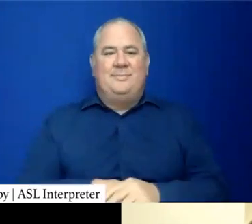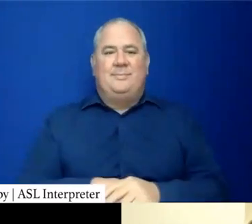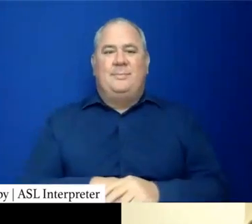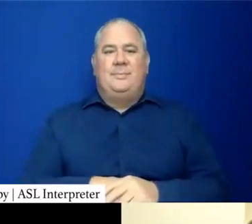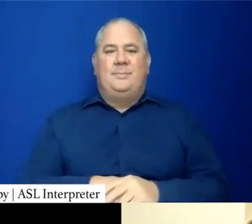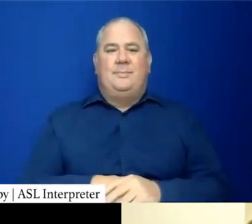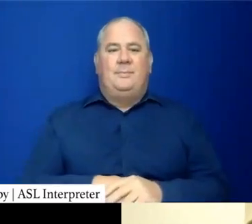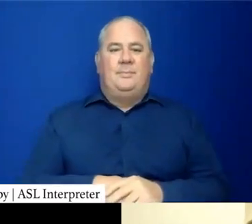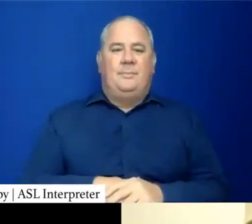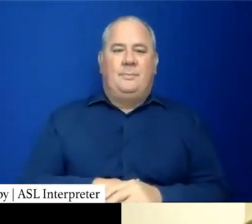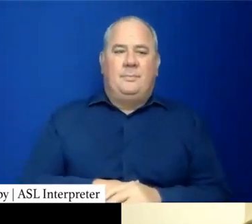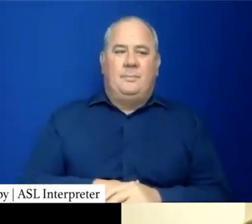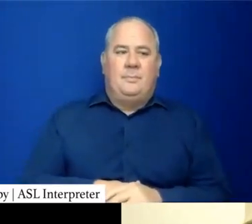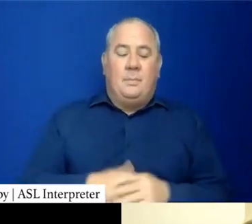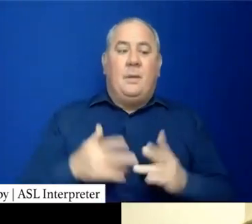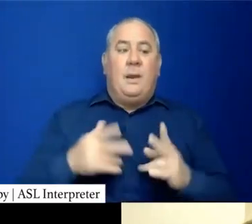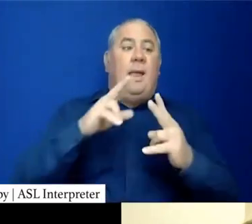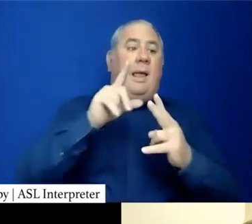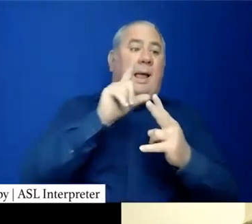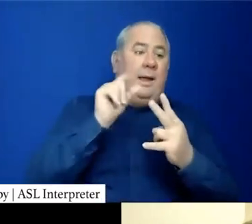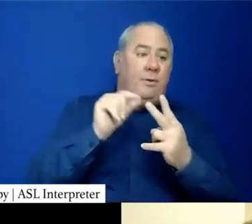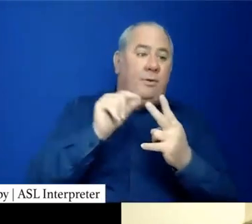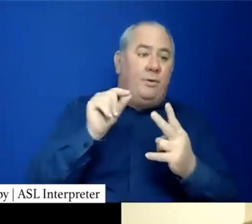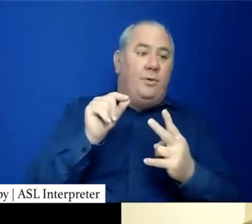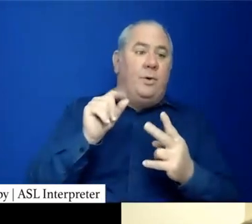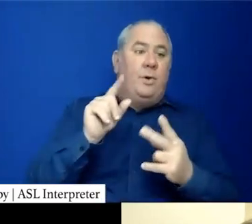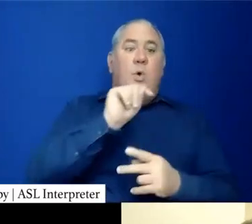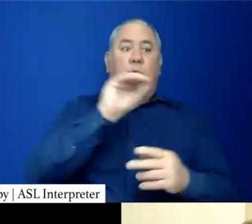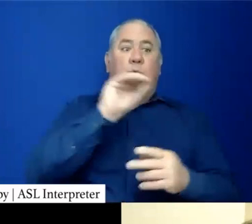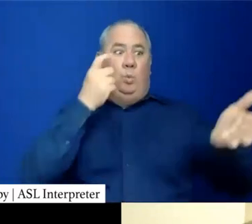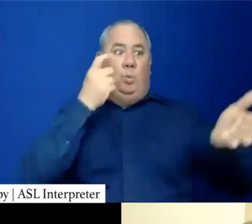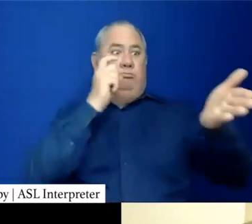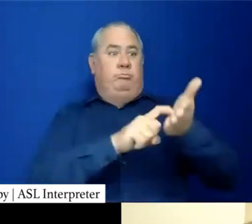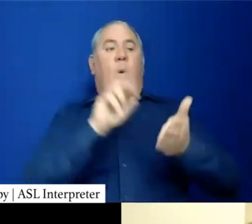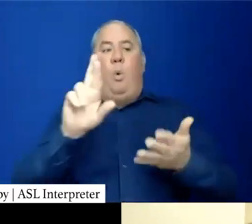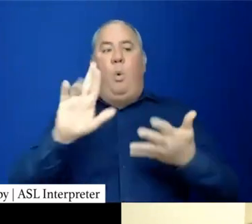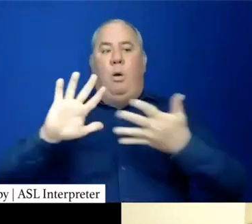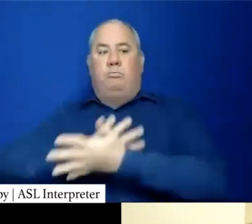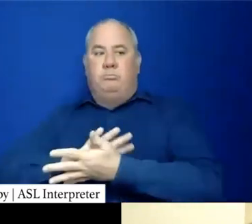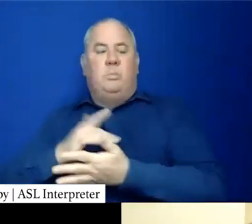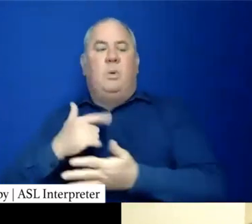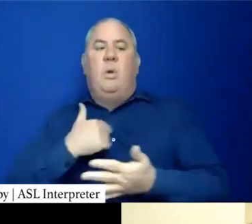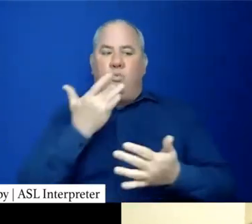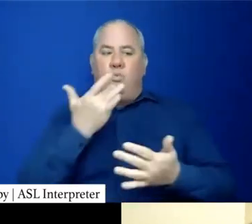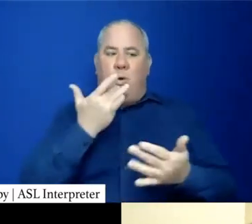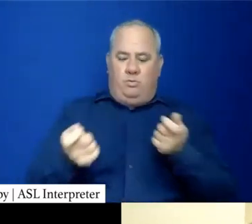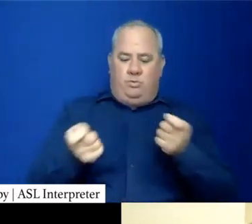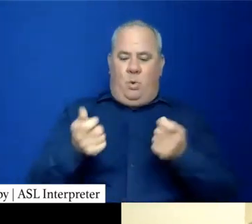because I'm either too visible or invisible at any given moment, and I like to be in charge of which of those things I am.